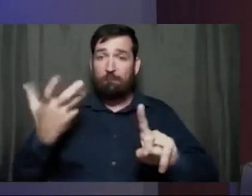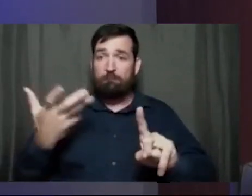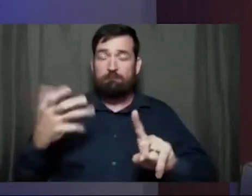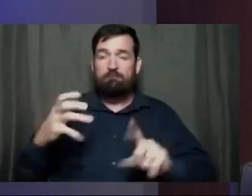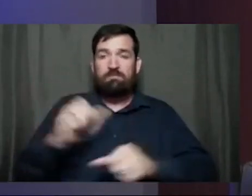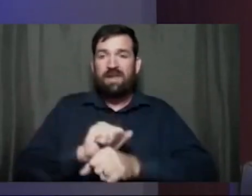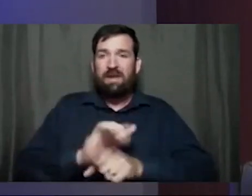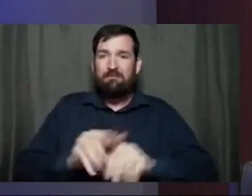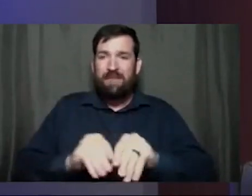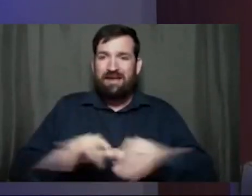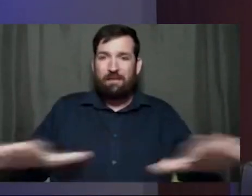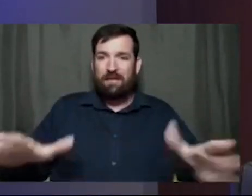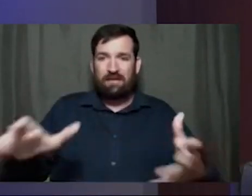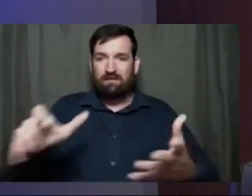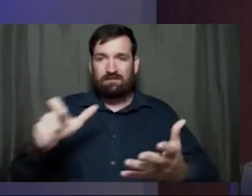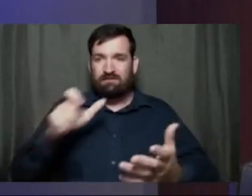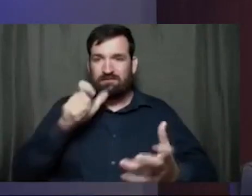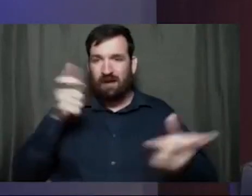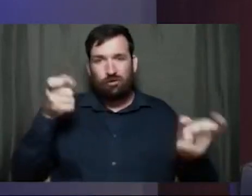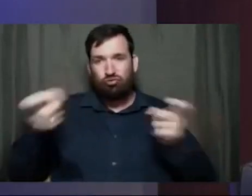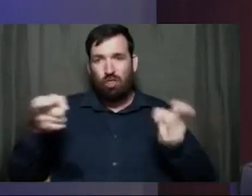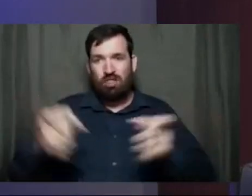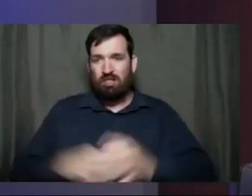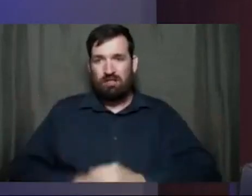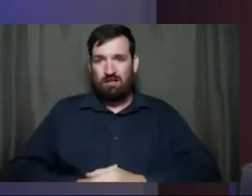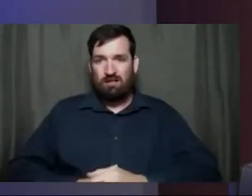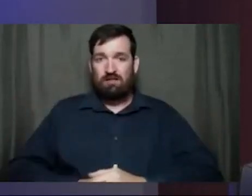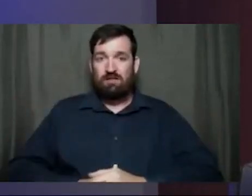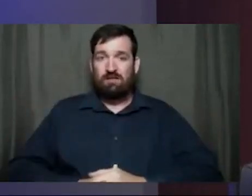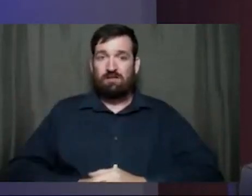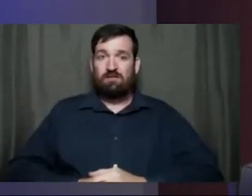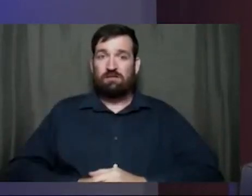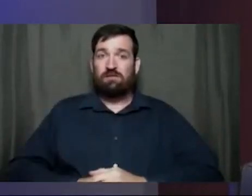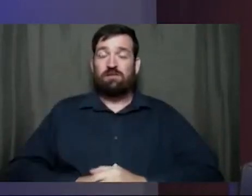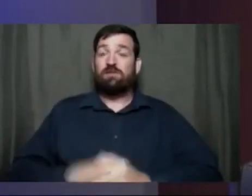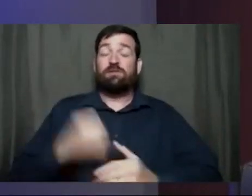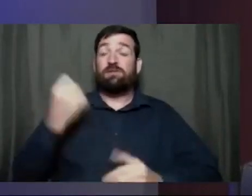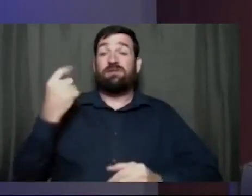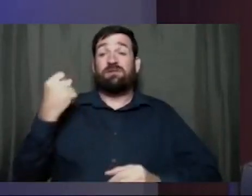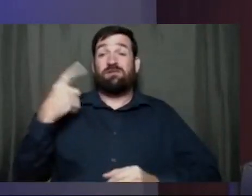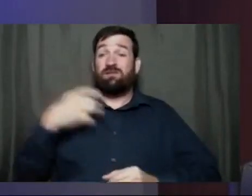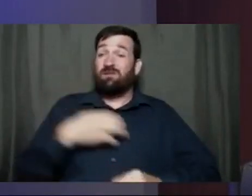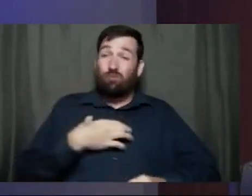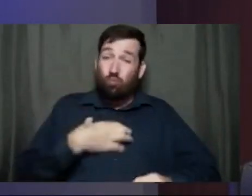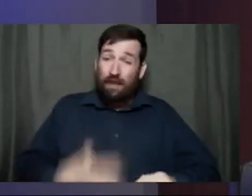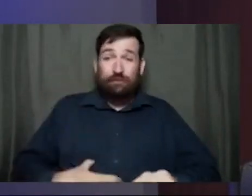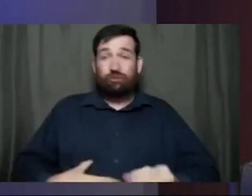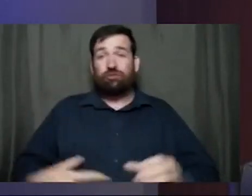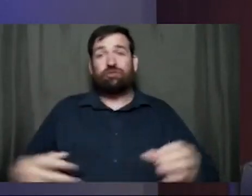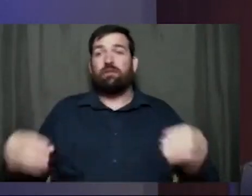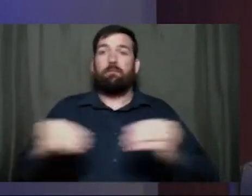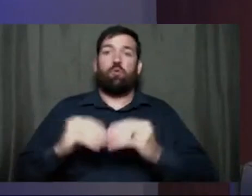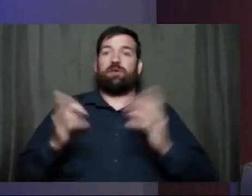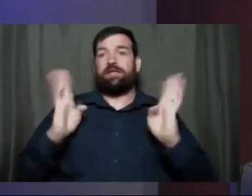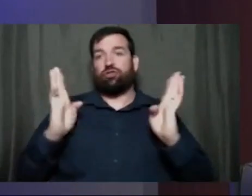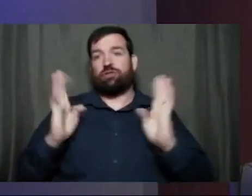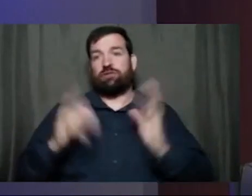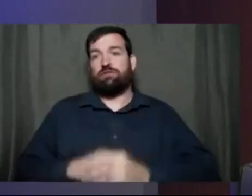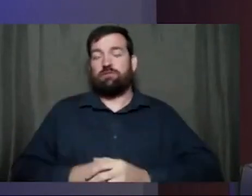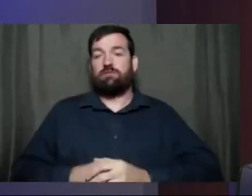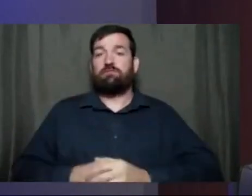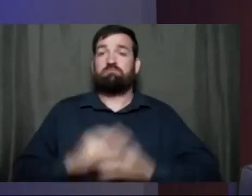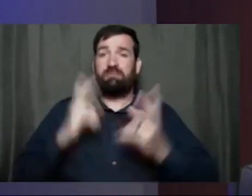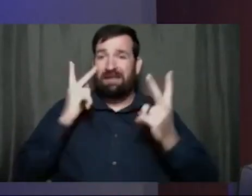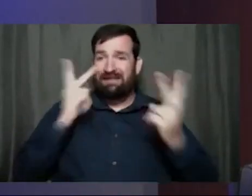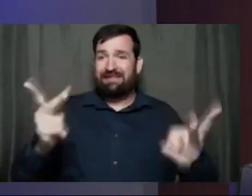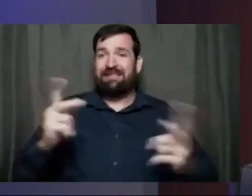been controlled, and so in many ways, you do wish that we were getting more attention paid to this. We are seeing more news coverage coming out of